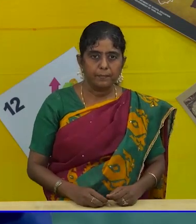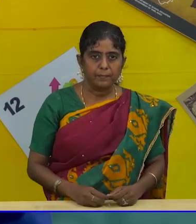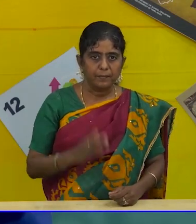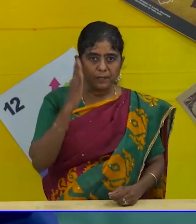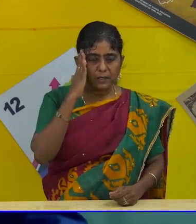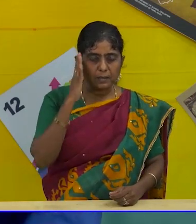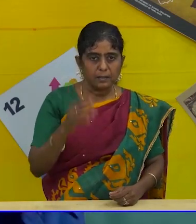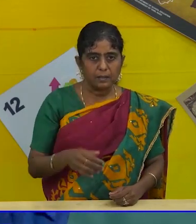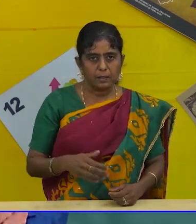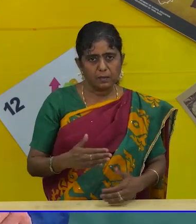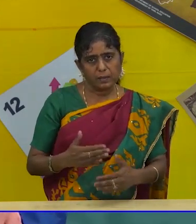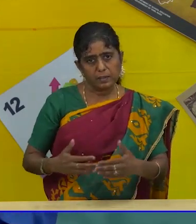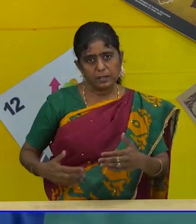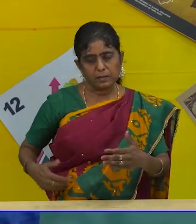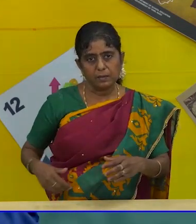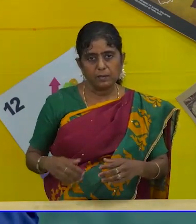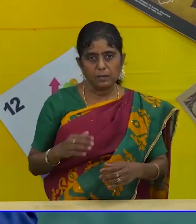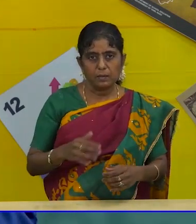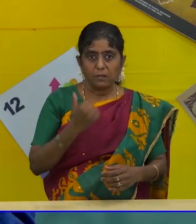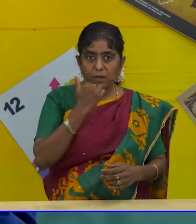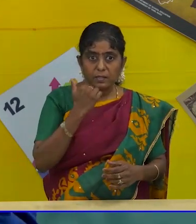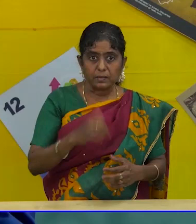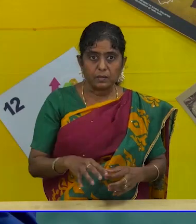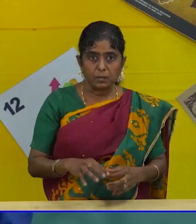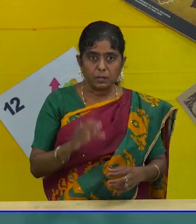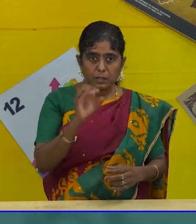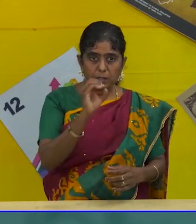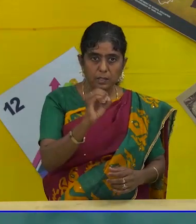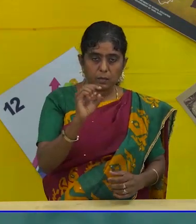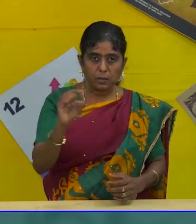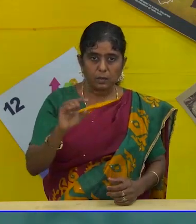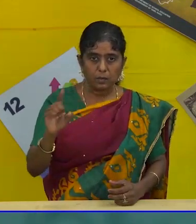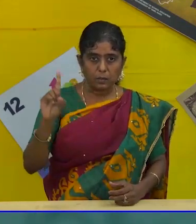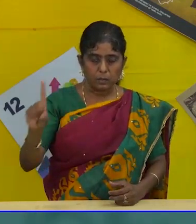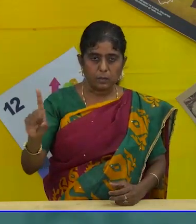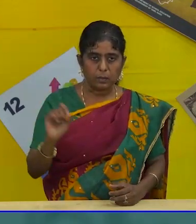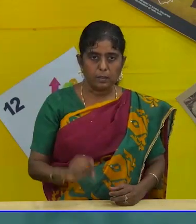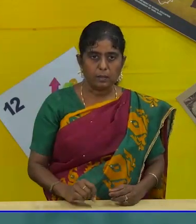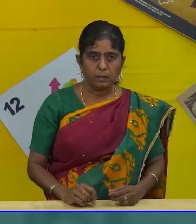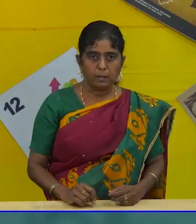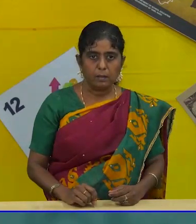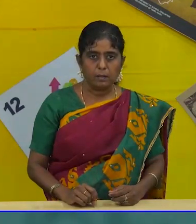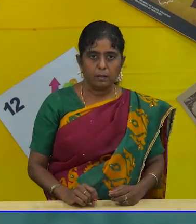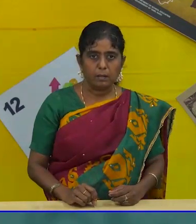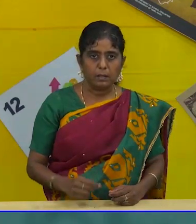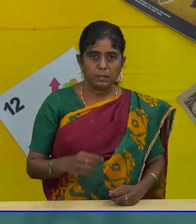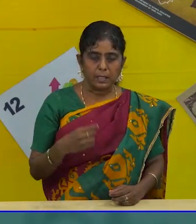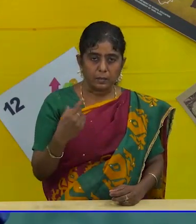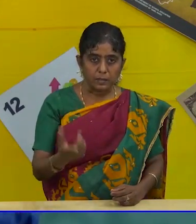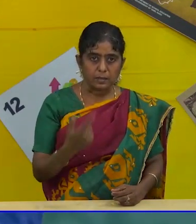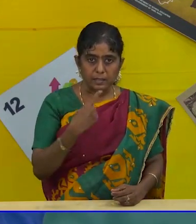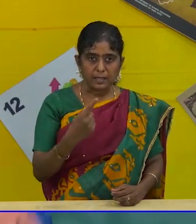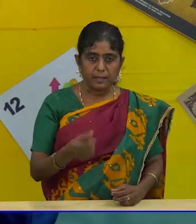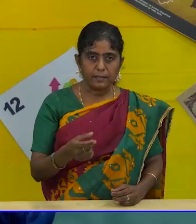mind, at any stage, if you get the false equation 0 equal to 1, you